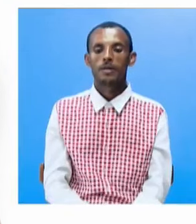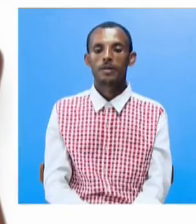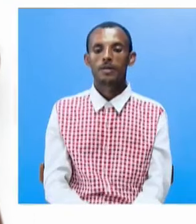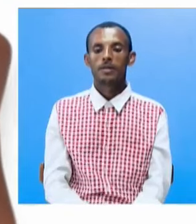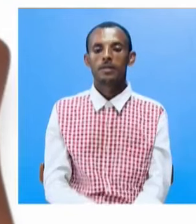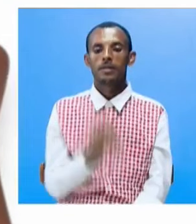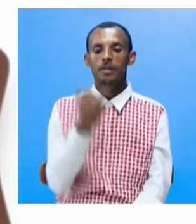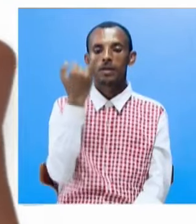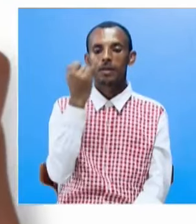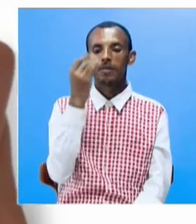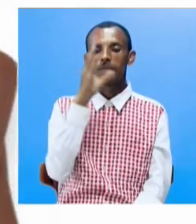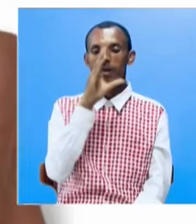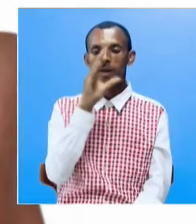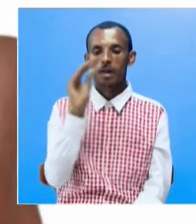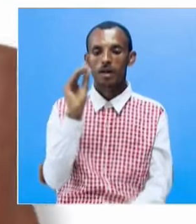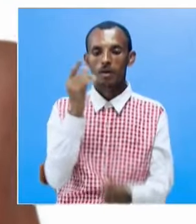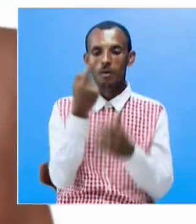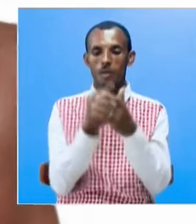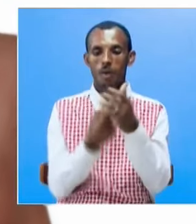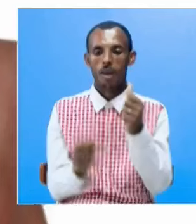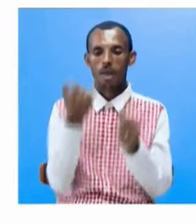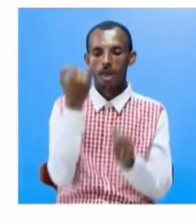only if